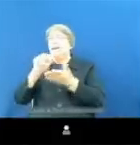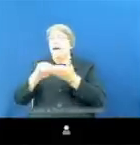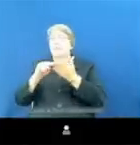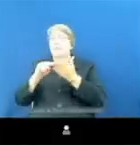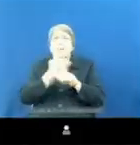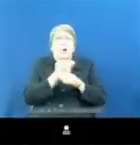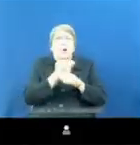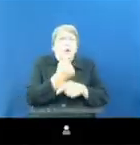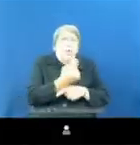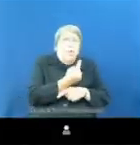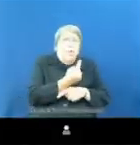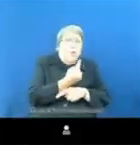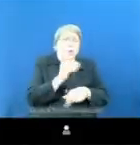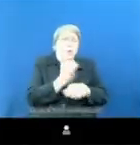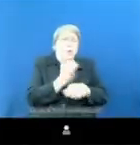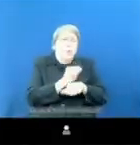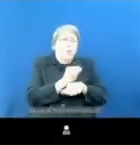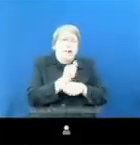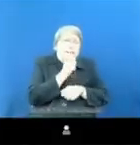colleagues watch your work